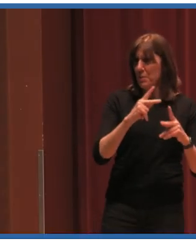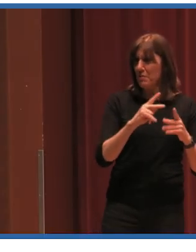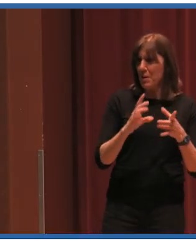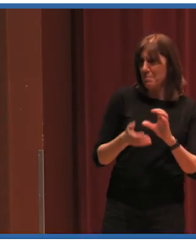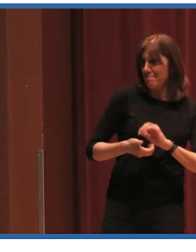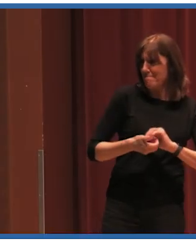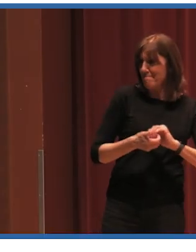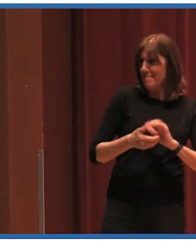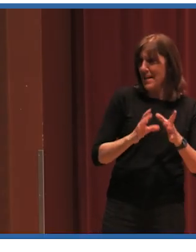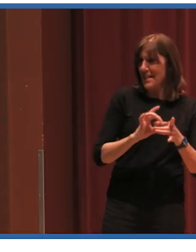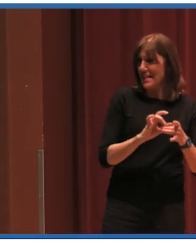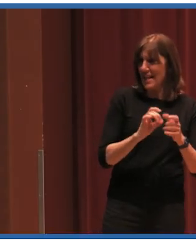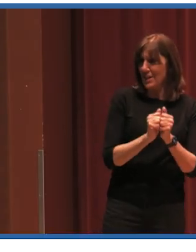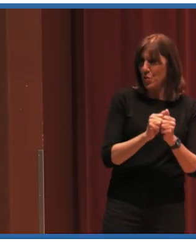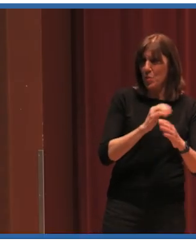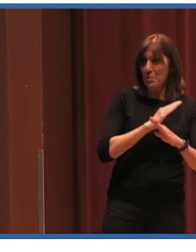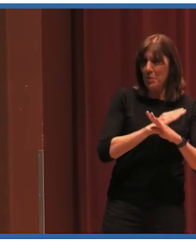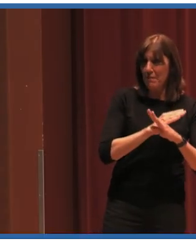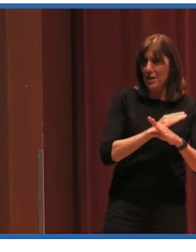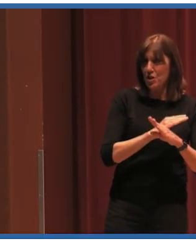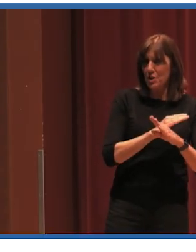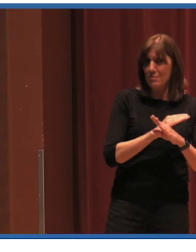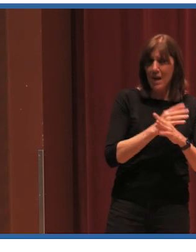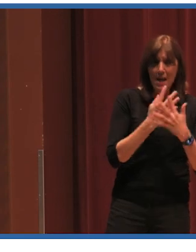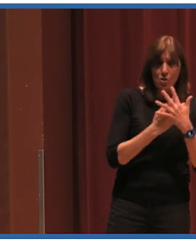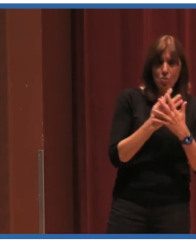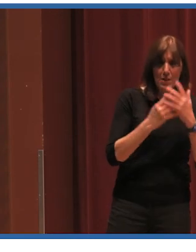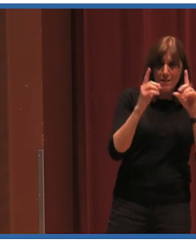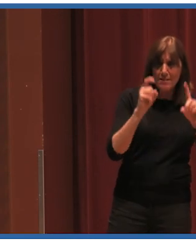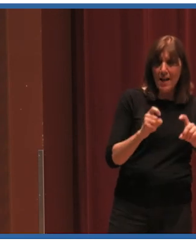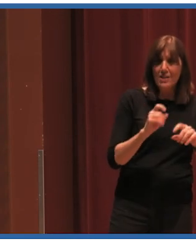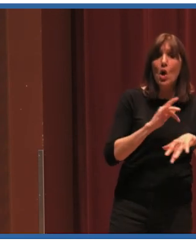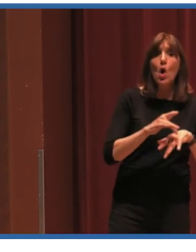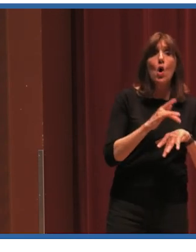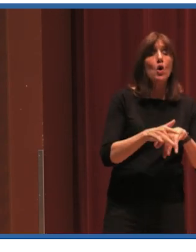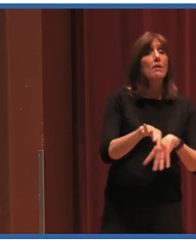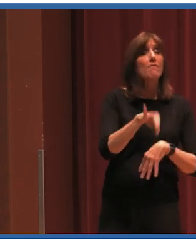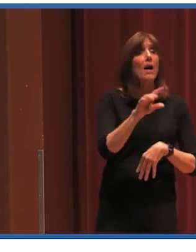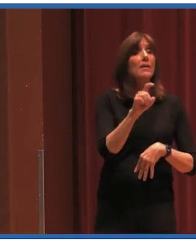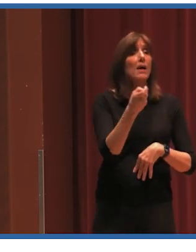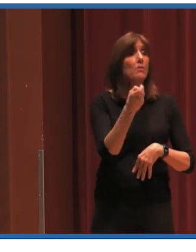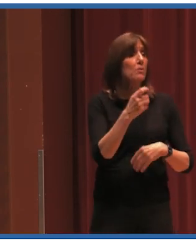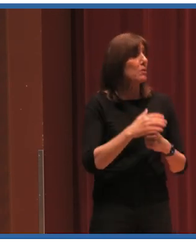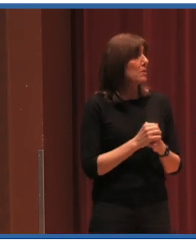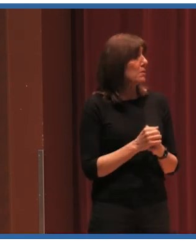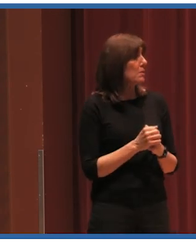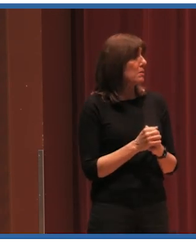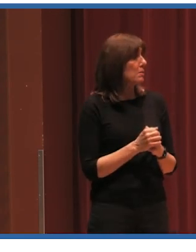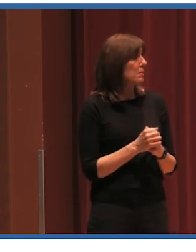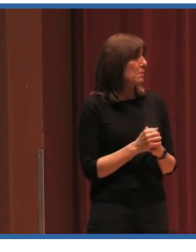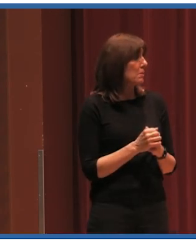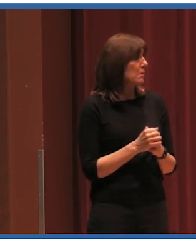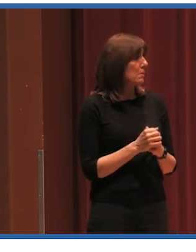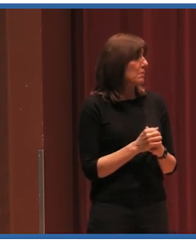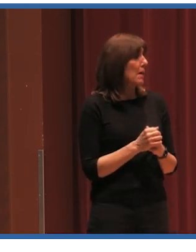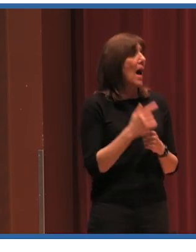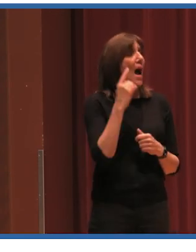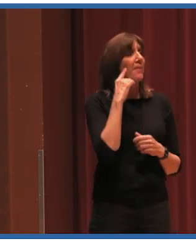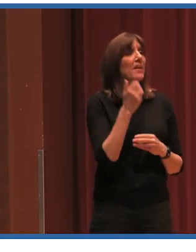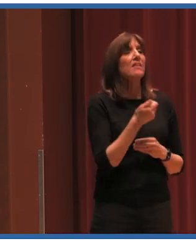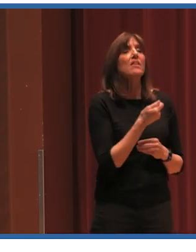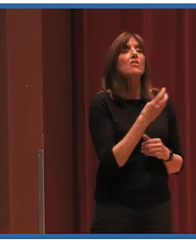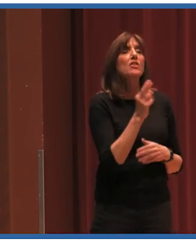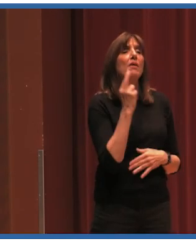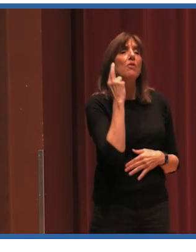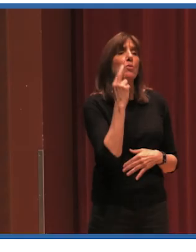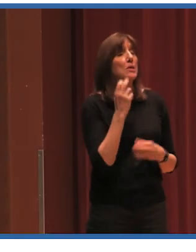in cancer prevention, cancer screening, and early detection? I think there's probably several reasons, maybe a lot of reasons,